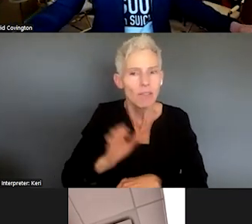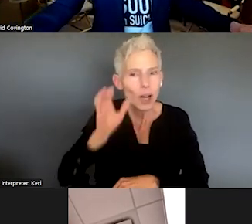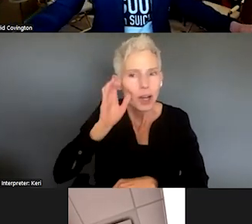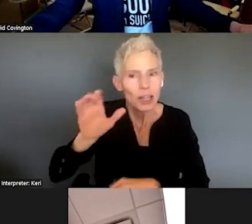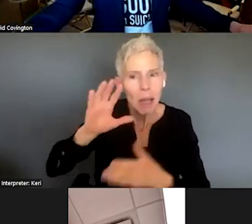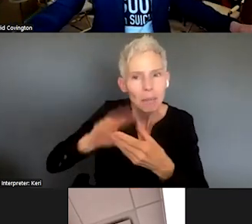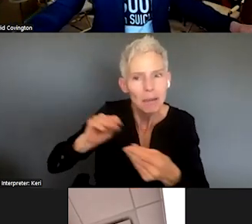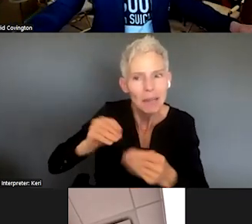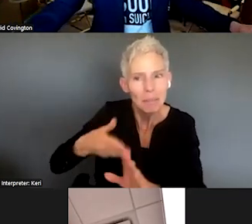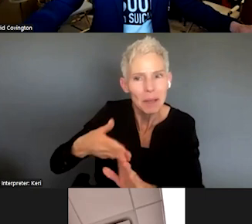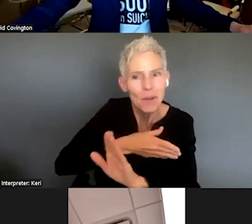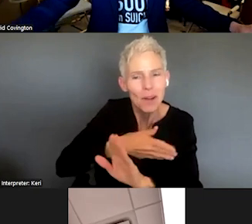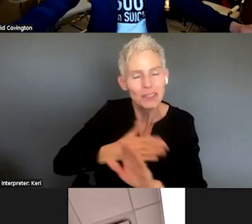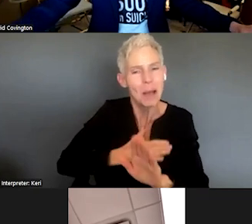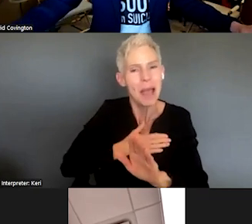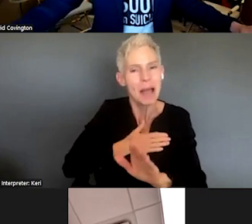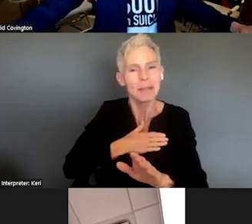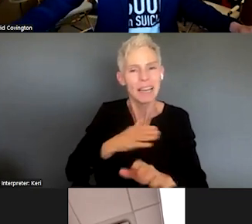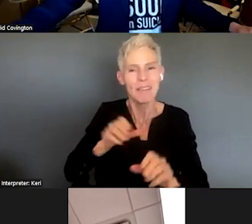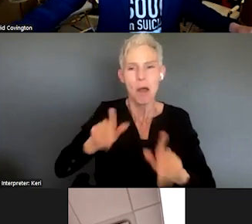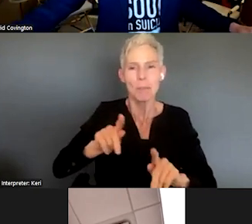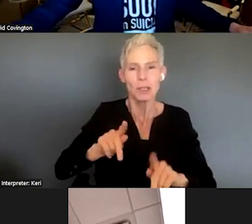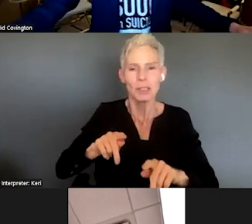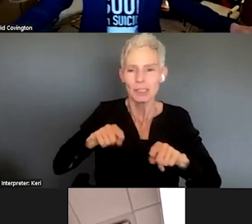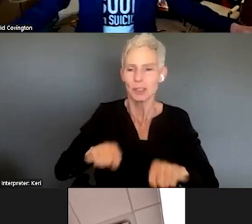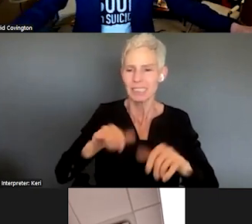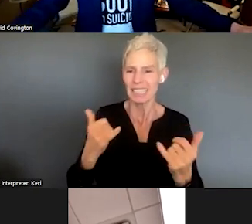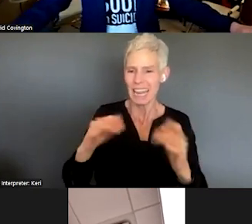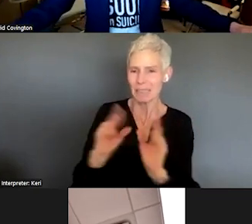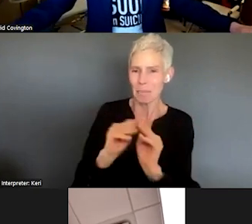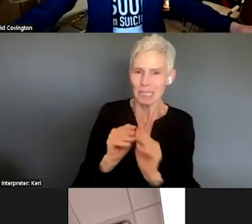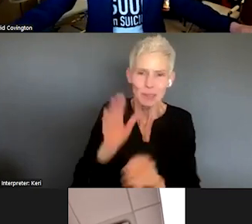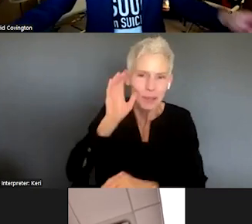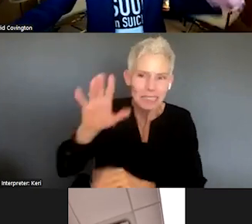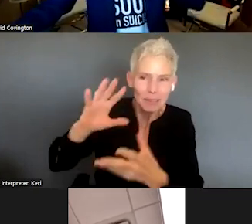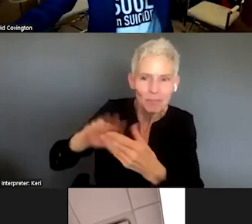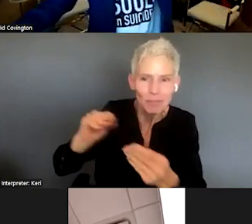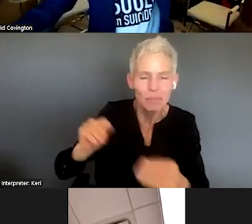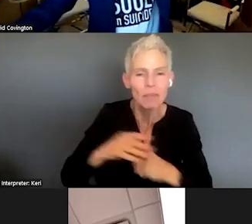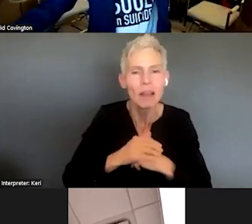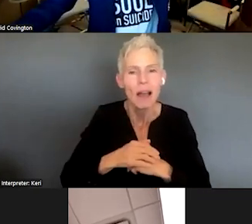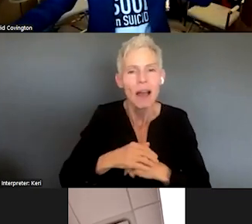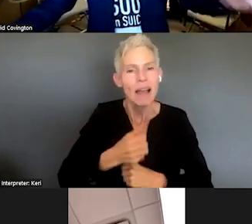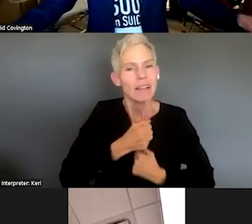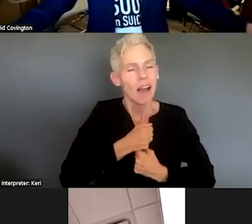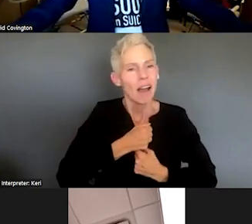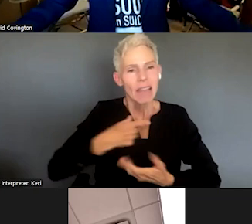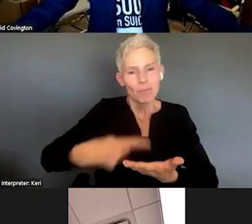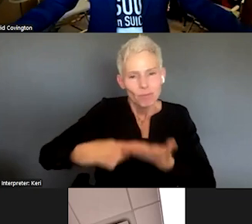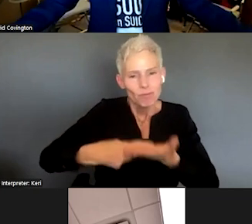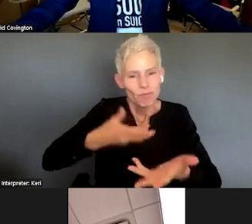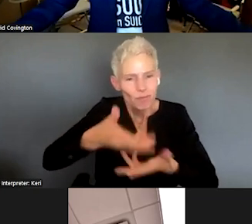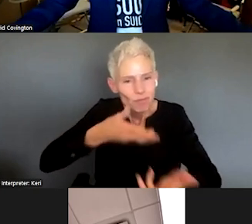to have the opportunity on today's jam to do that. And I love the conversation,